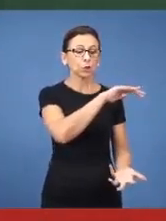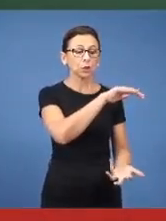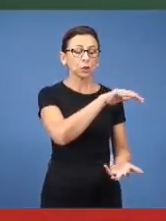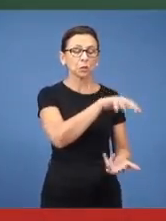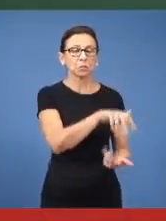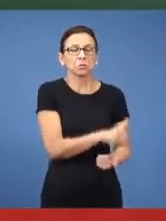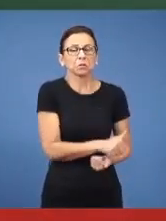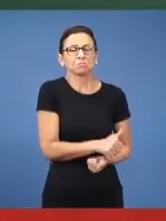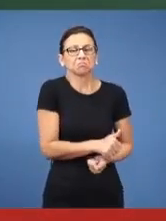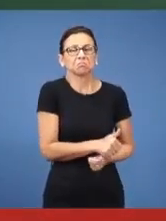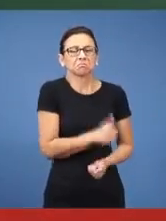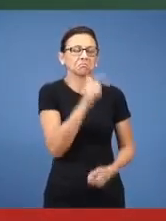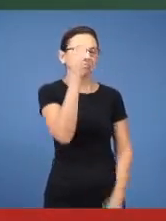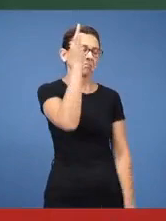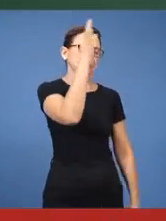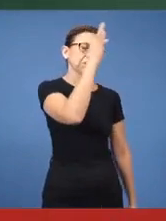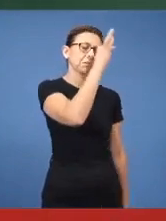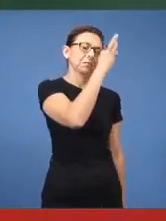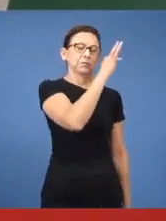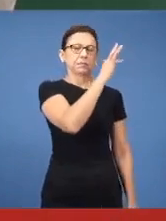not waiting for,